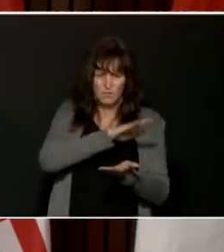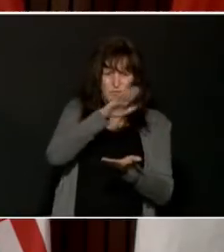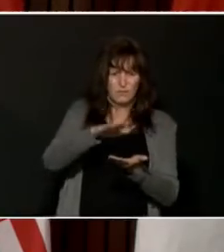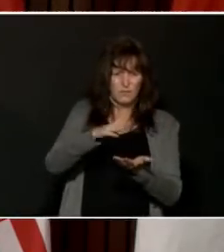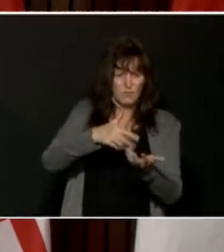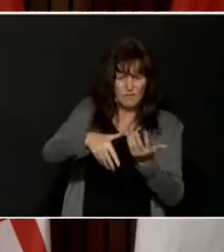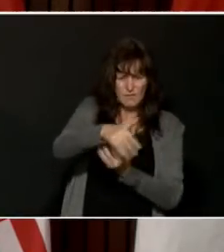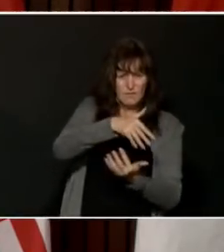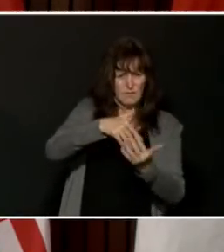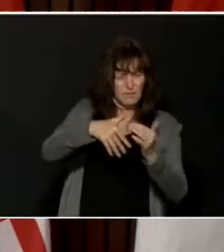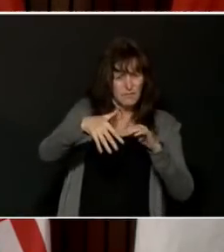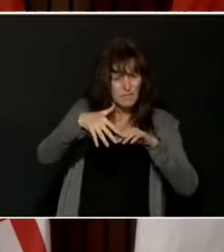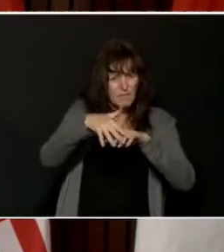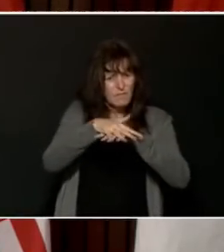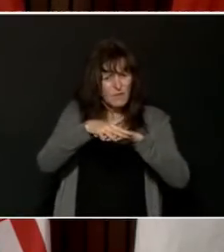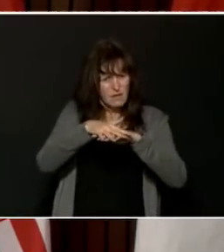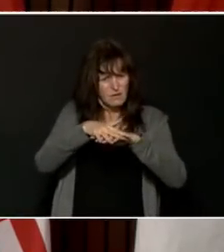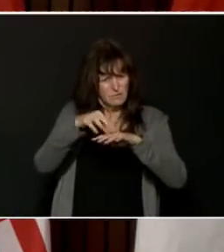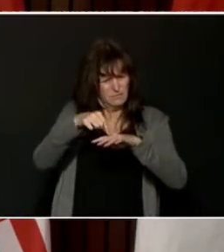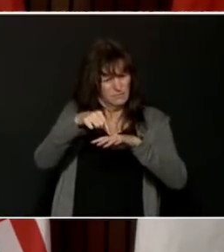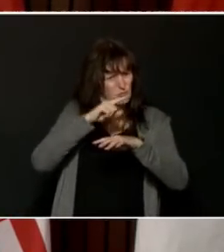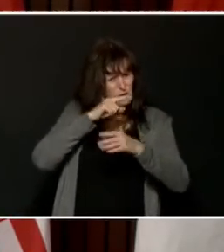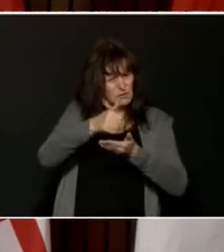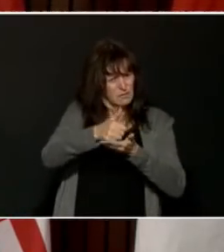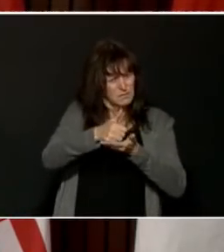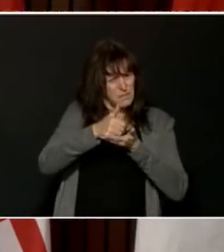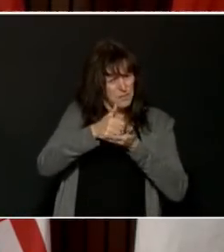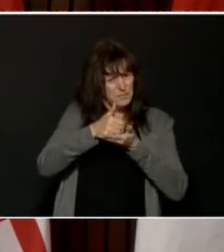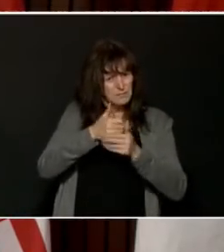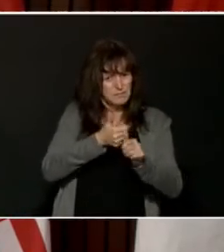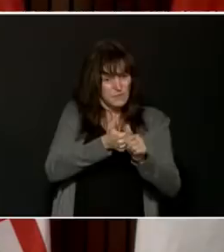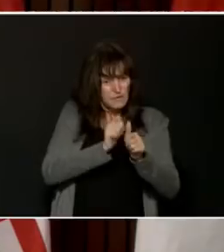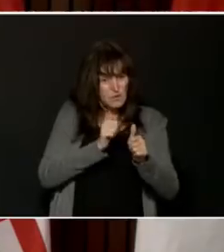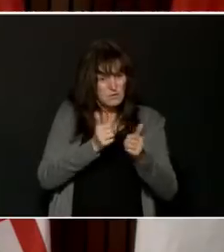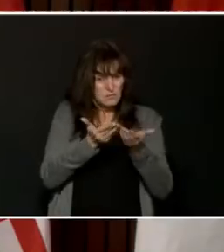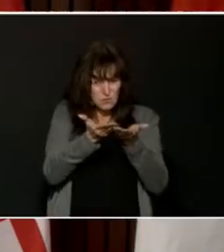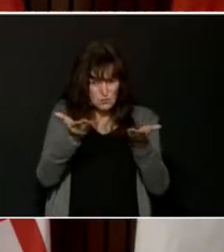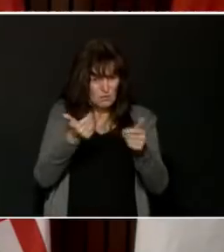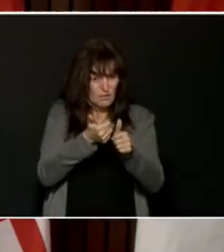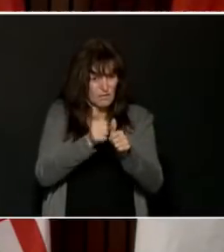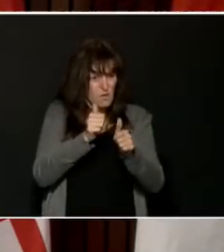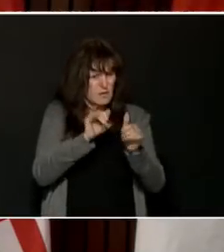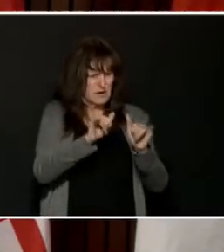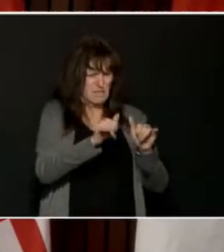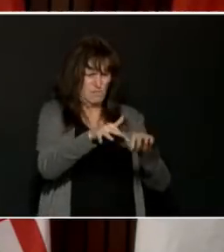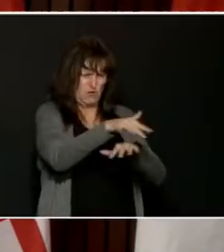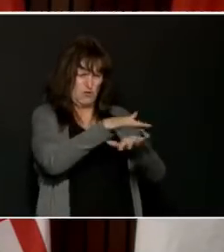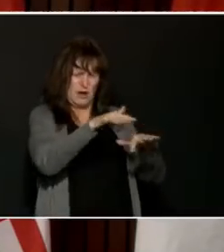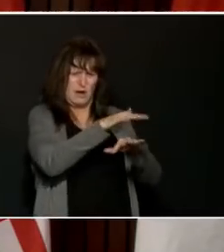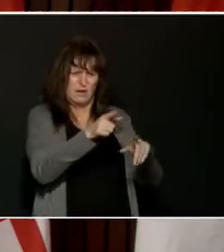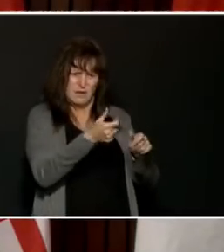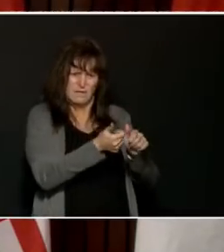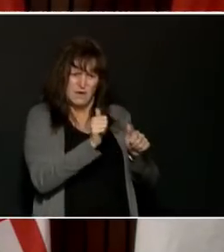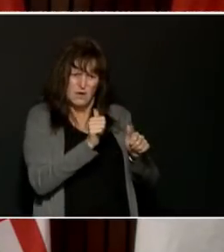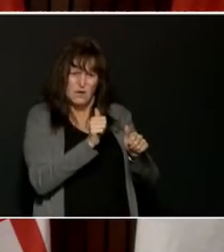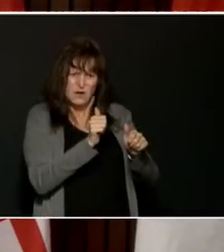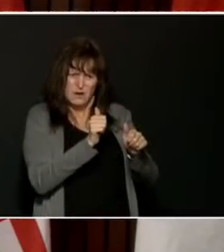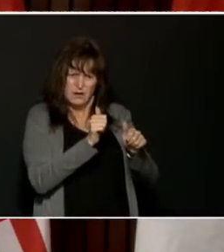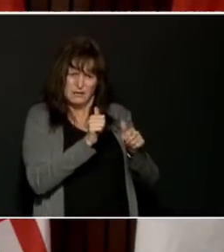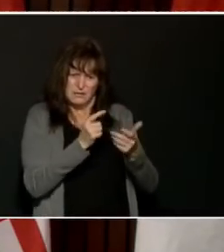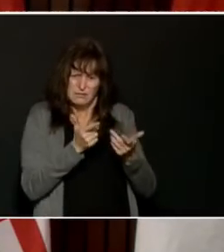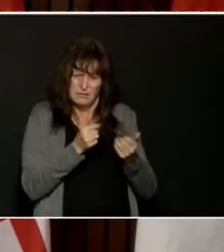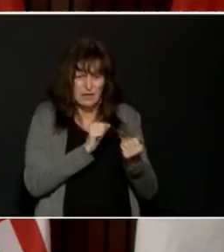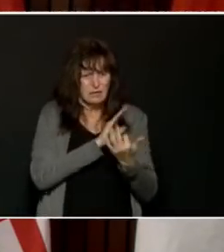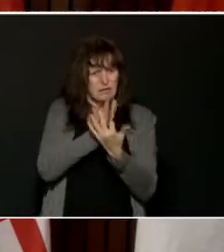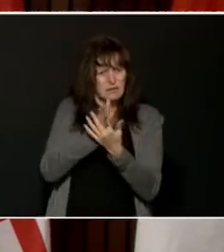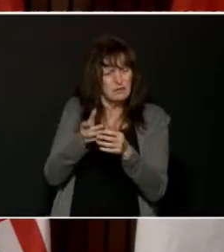helpful. And avoiding really crowded places as an individual will probably help break this wave. Follow